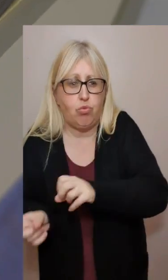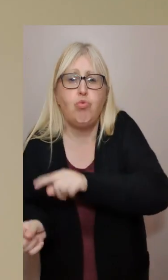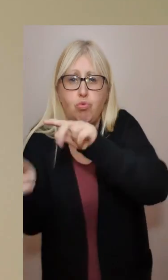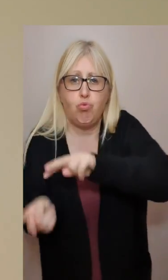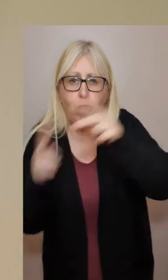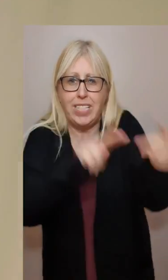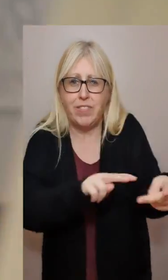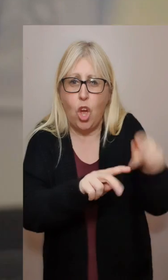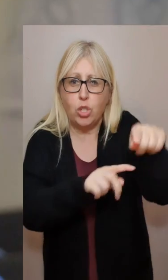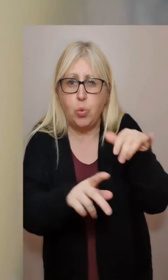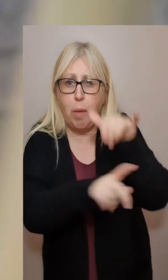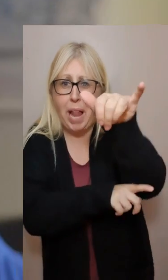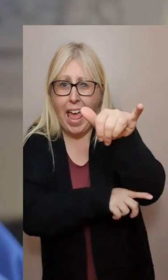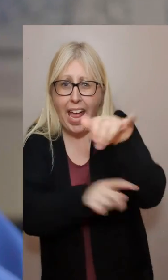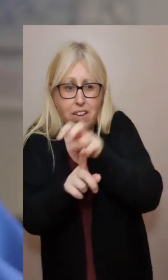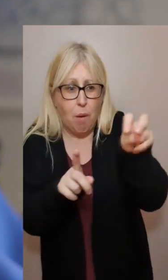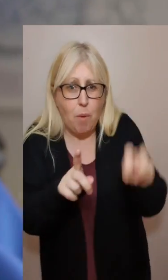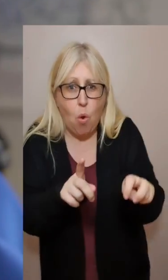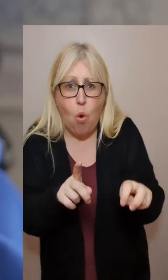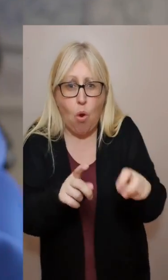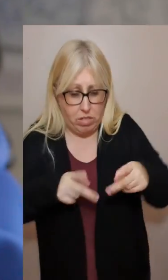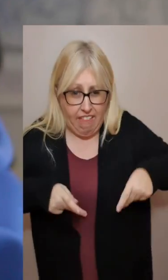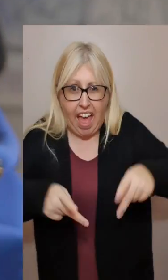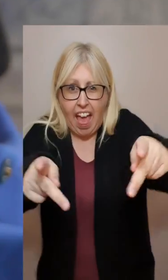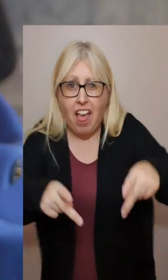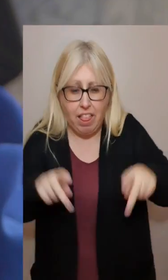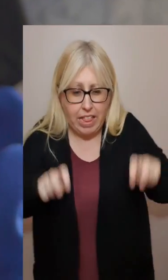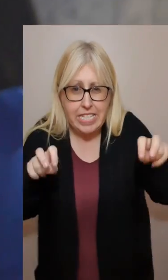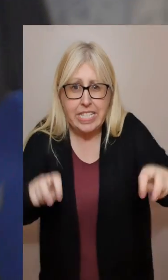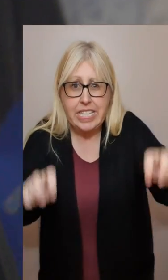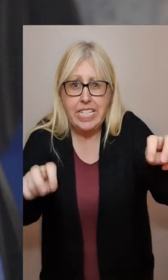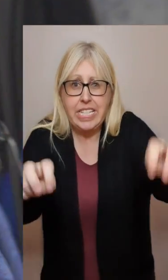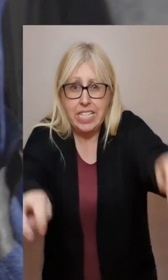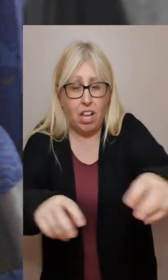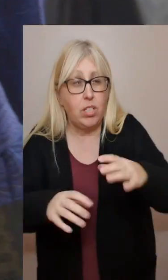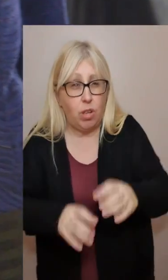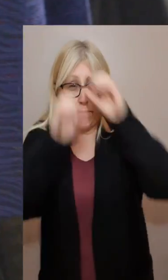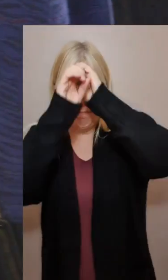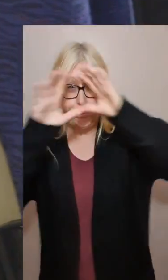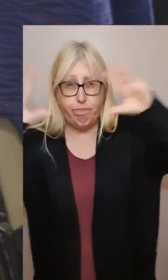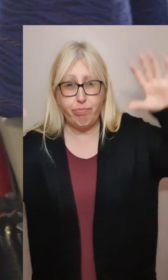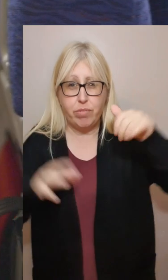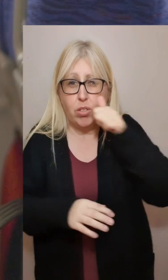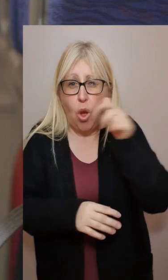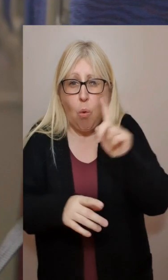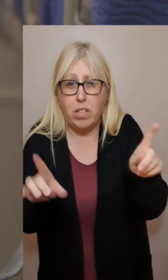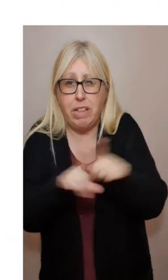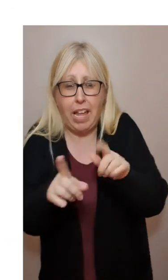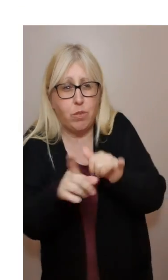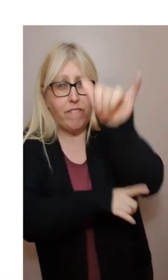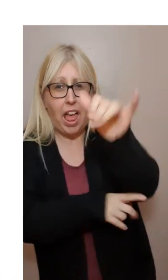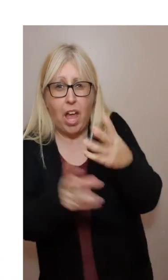board it, going along the aisles and getting into the seat, so the client will know exactly what it's like to fly with a